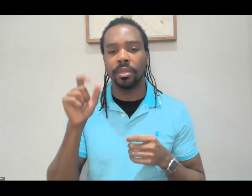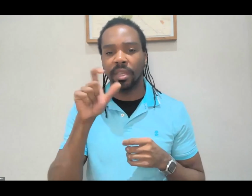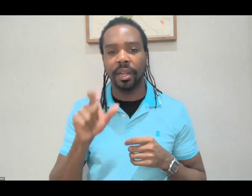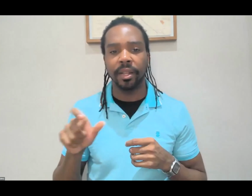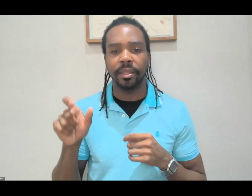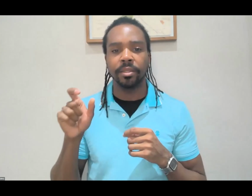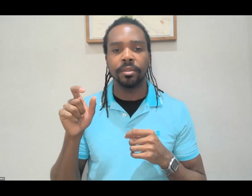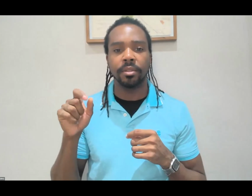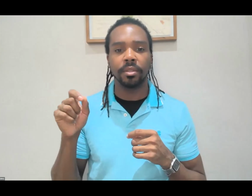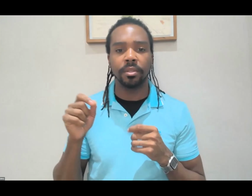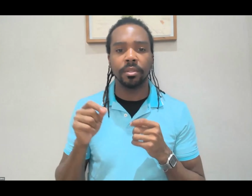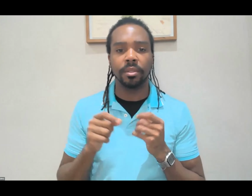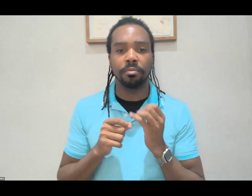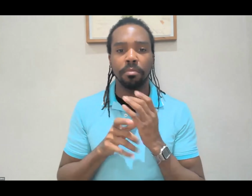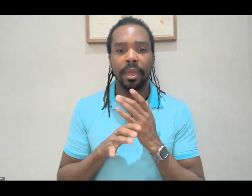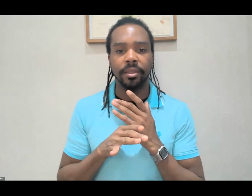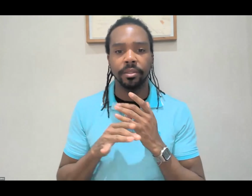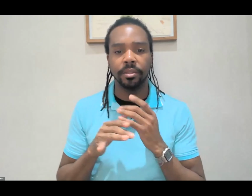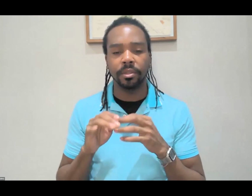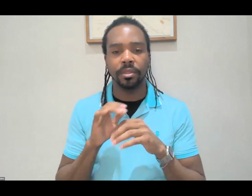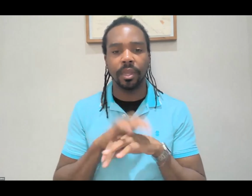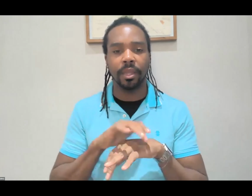Greece, or England.